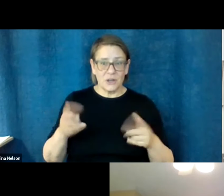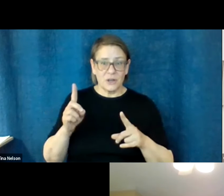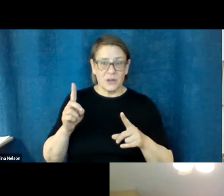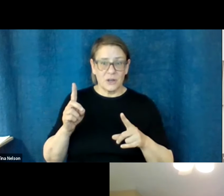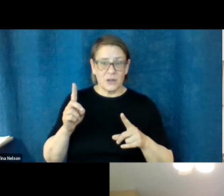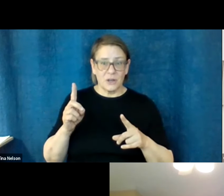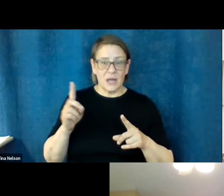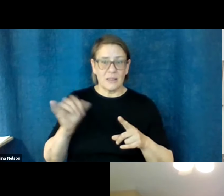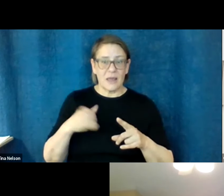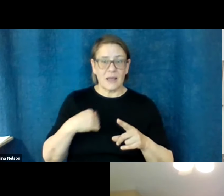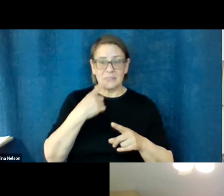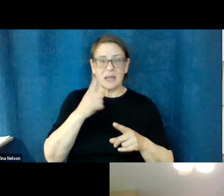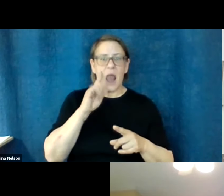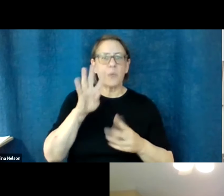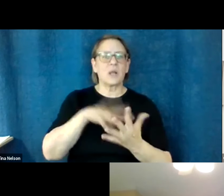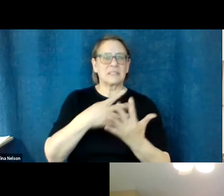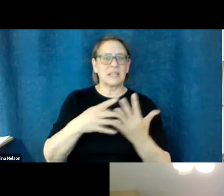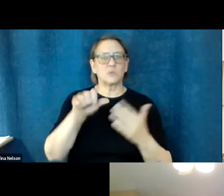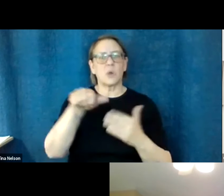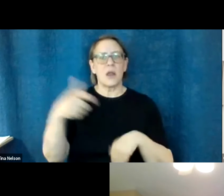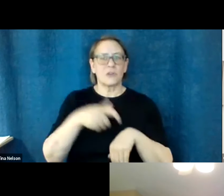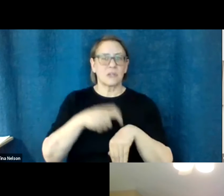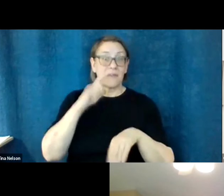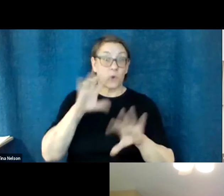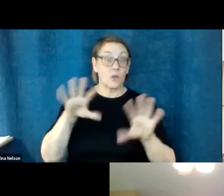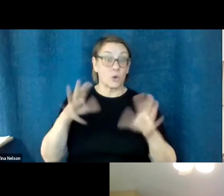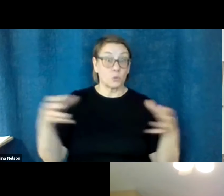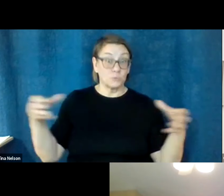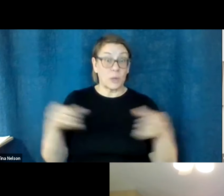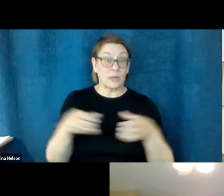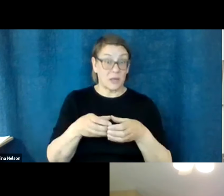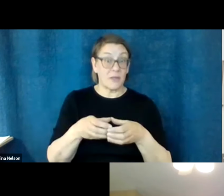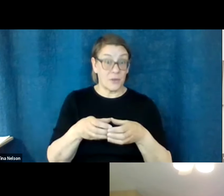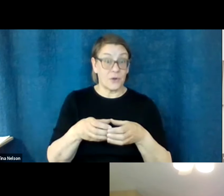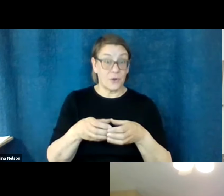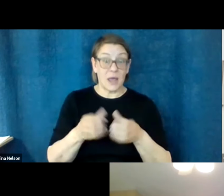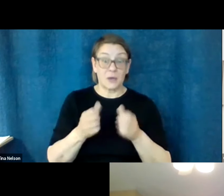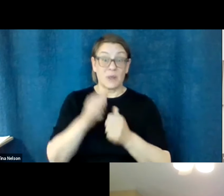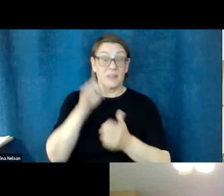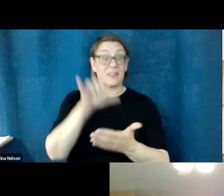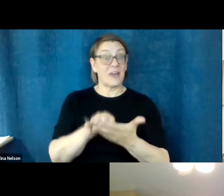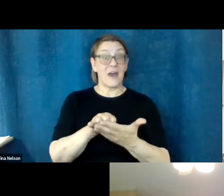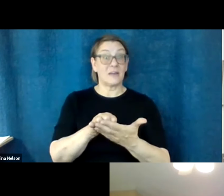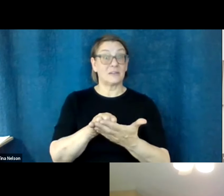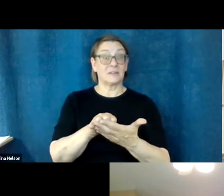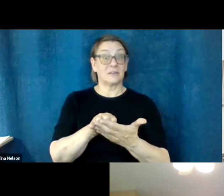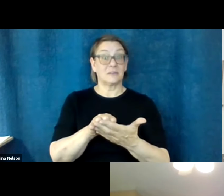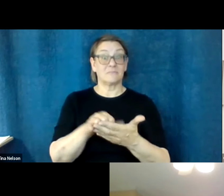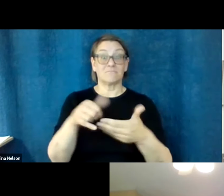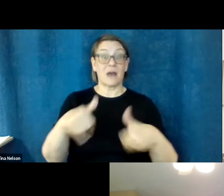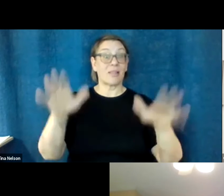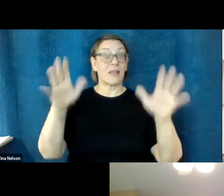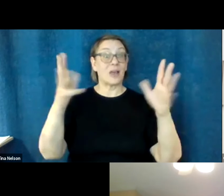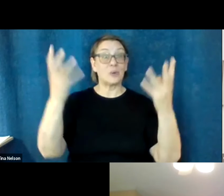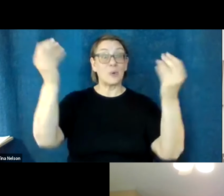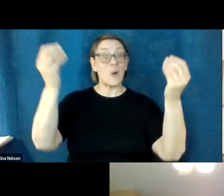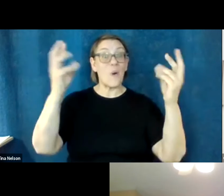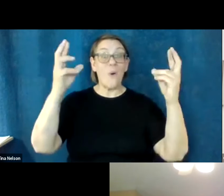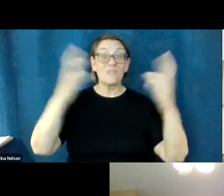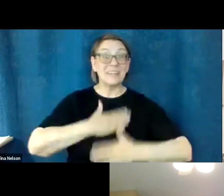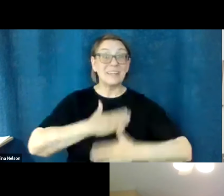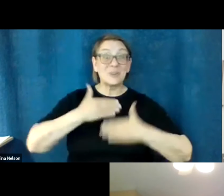And then, like I said, I'll get to another time for the group to get together. And with that, um, I'll let everybody go and hope you can